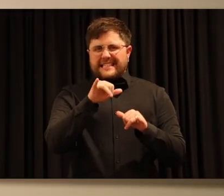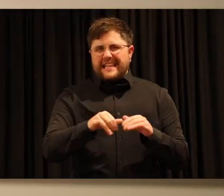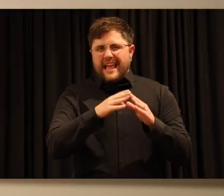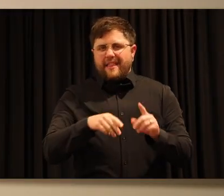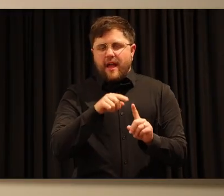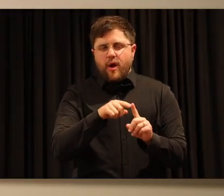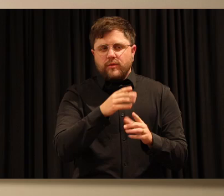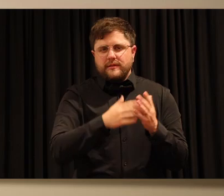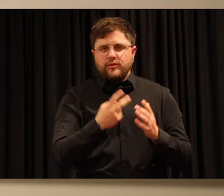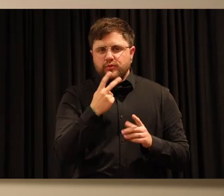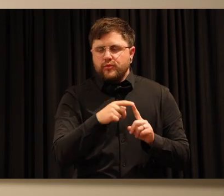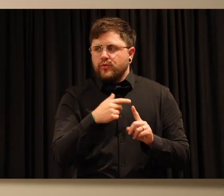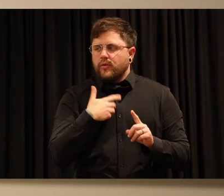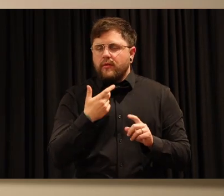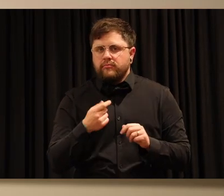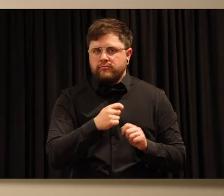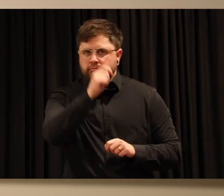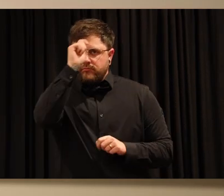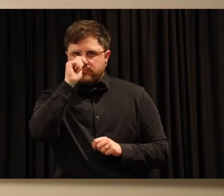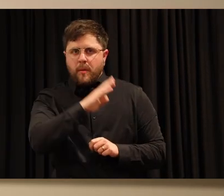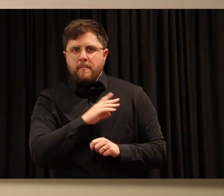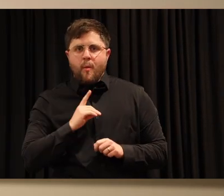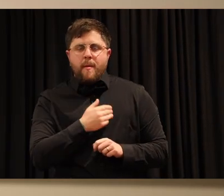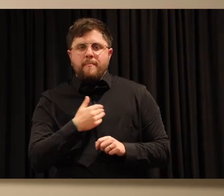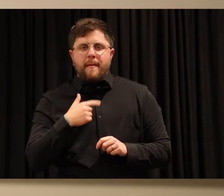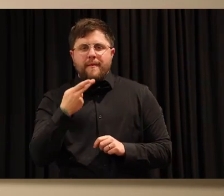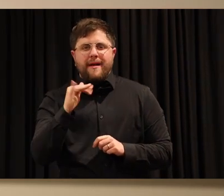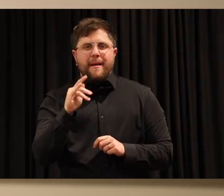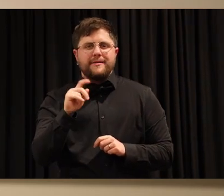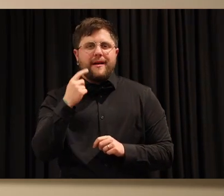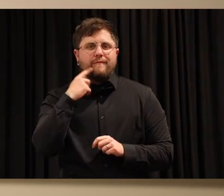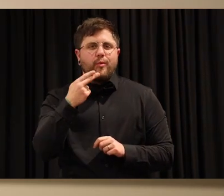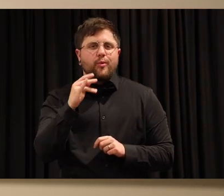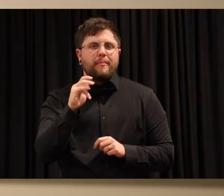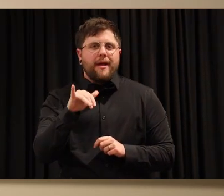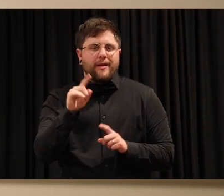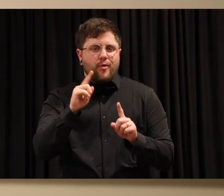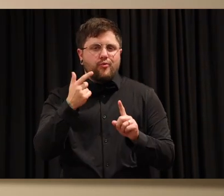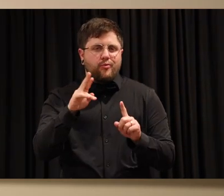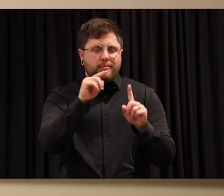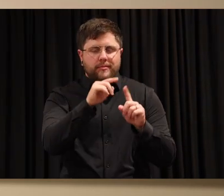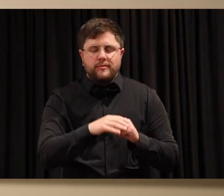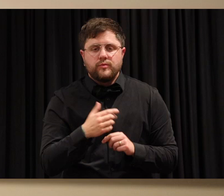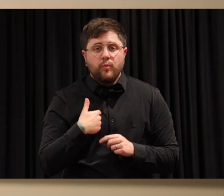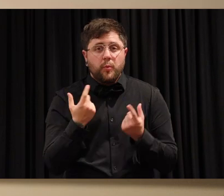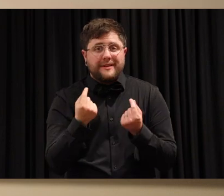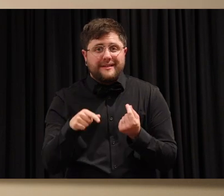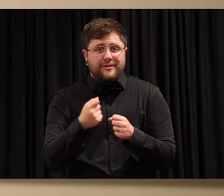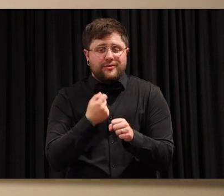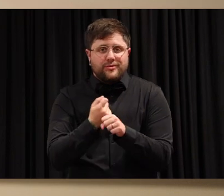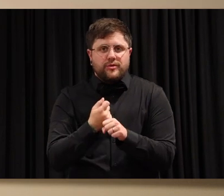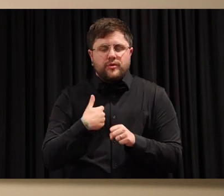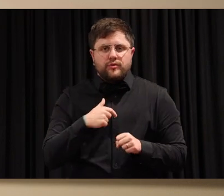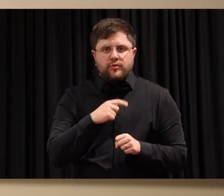minute, put on my other hat here, which is I'm a board member of Habitat for Humanity in Grand Rapids. And so what we did this year is really